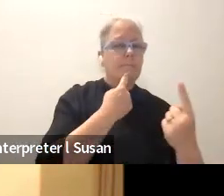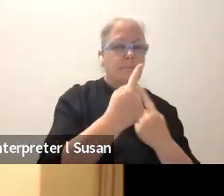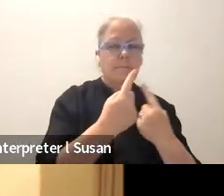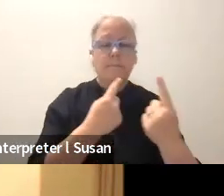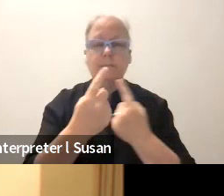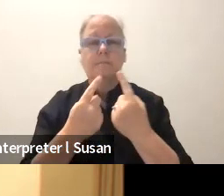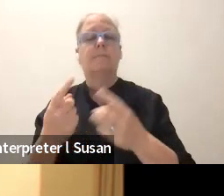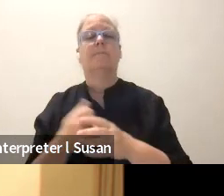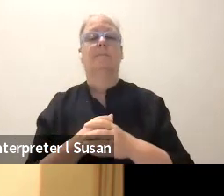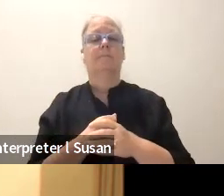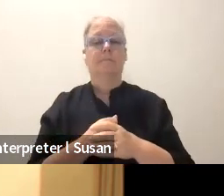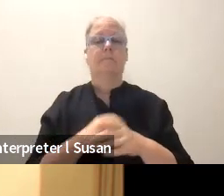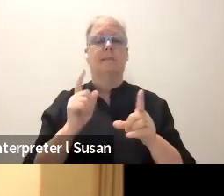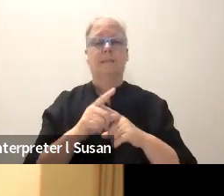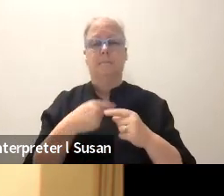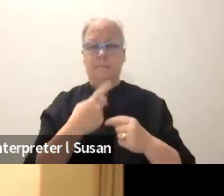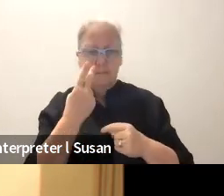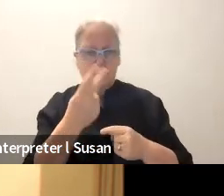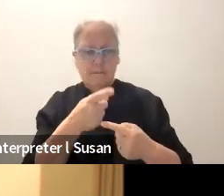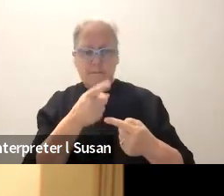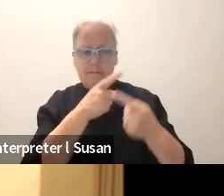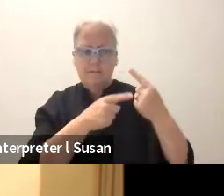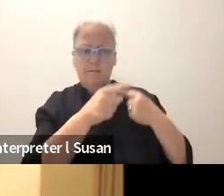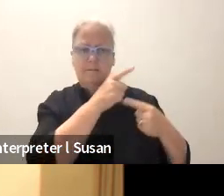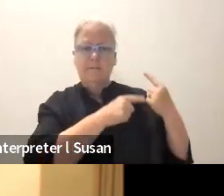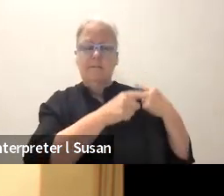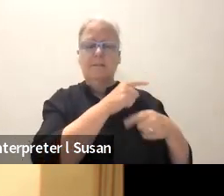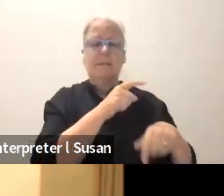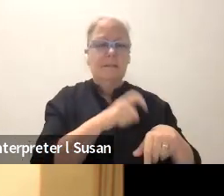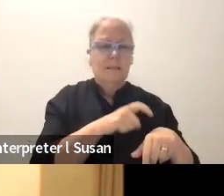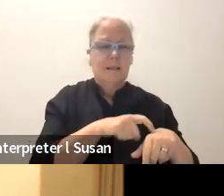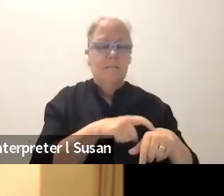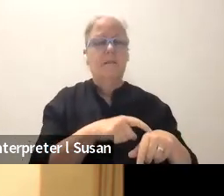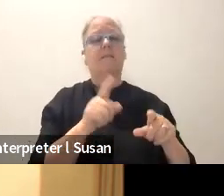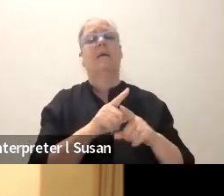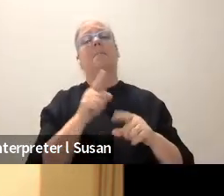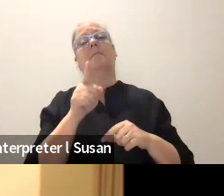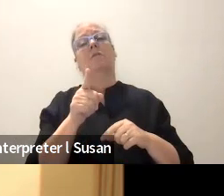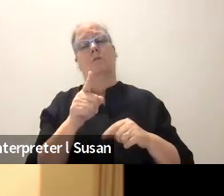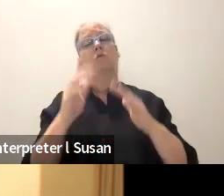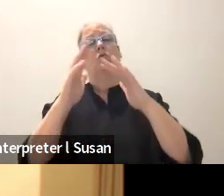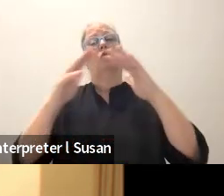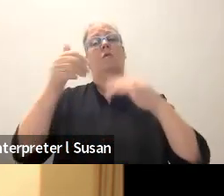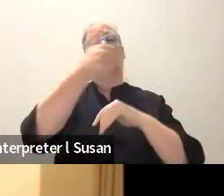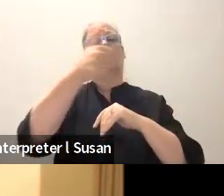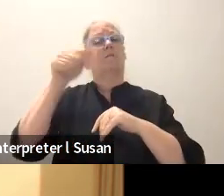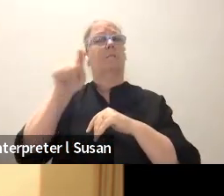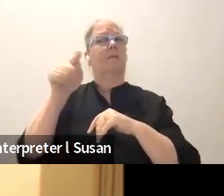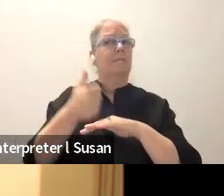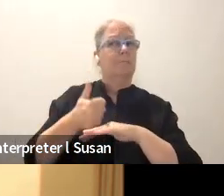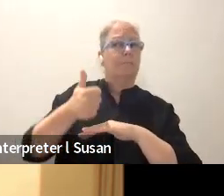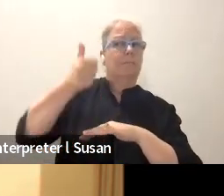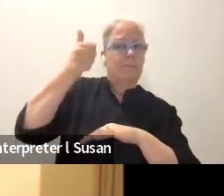the paper trail made its journey up the government rankings of the government systems, it was the responsibility